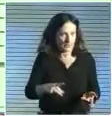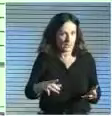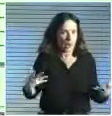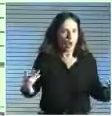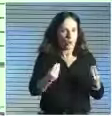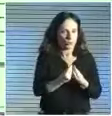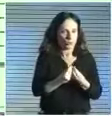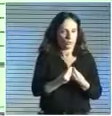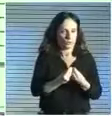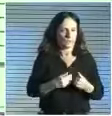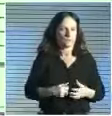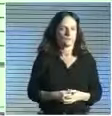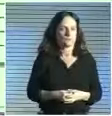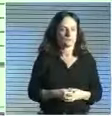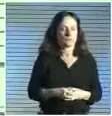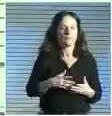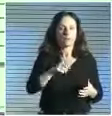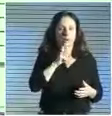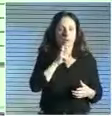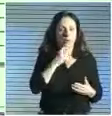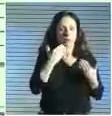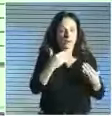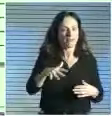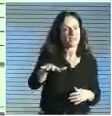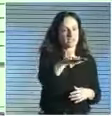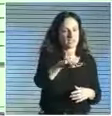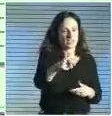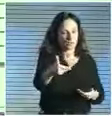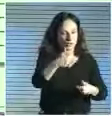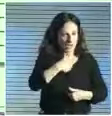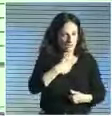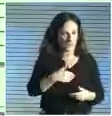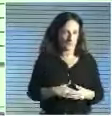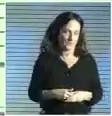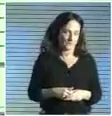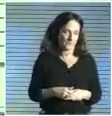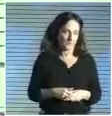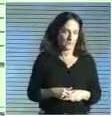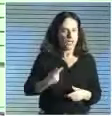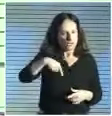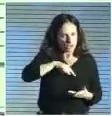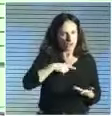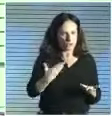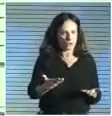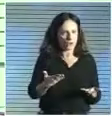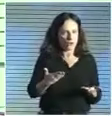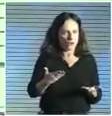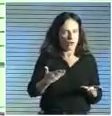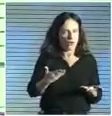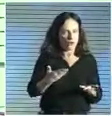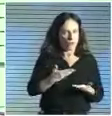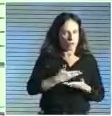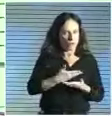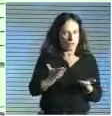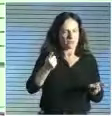level. You have our ear, you have the association, we are trusted partners. And you know how they say that the